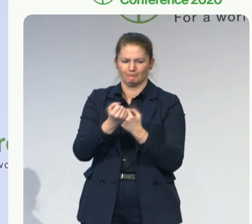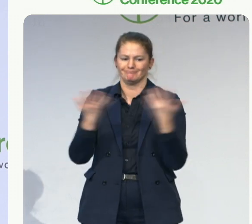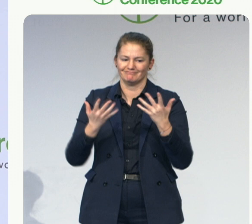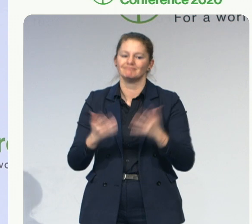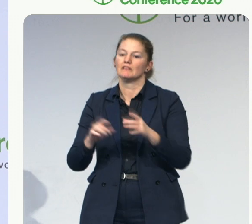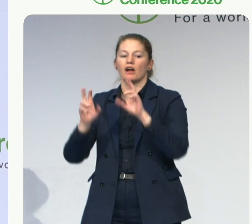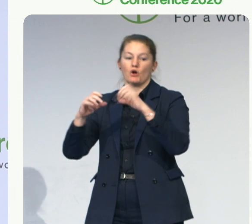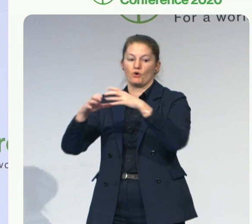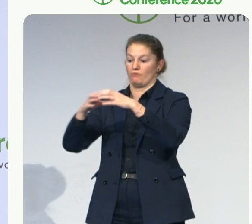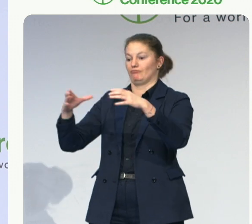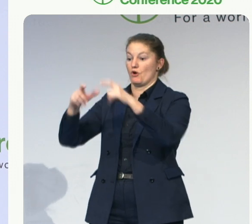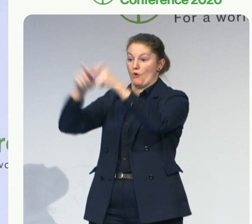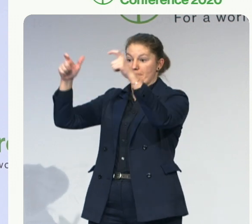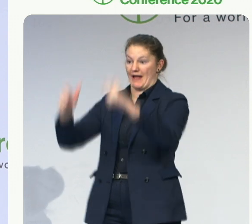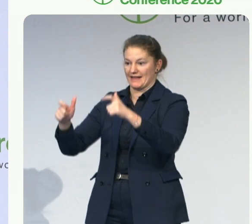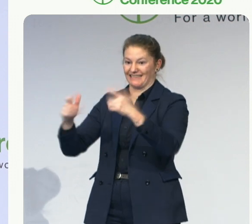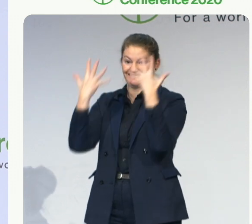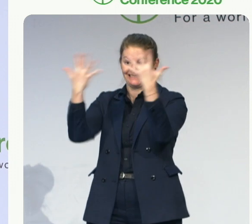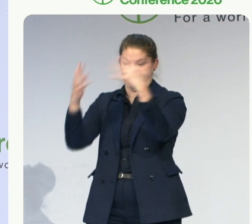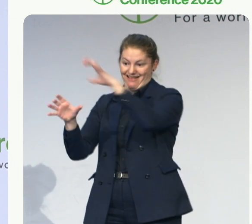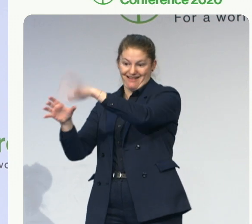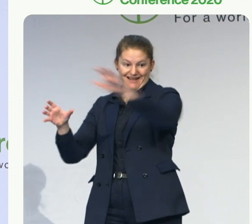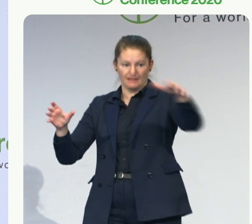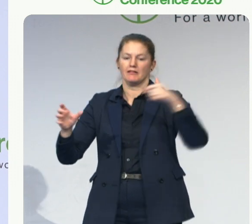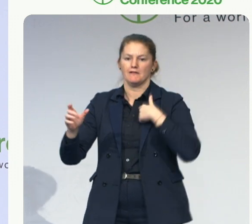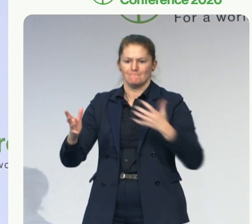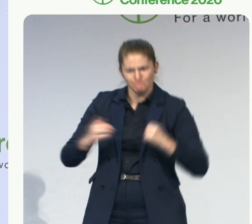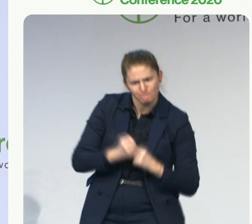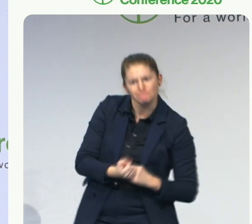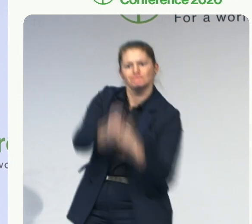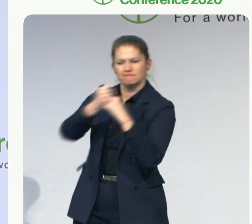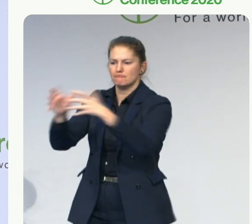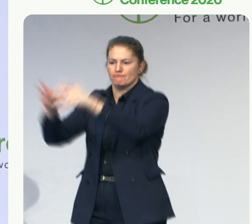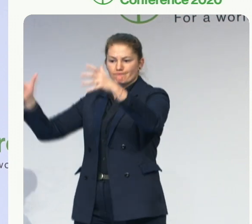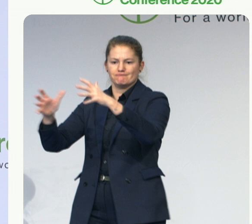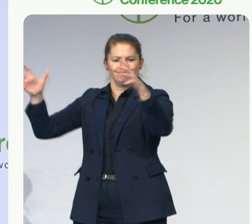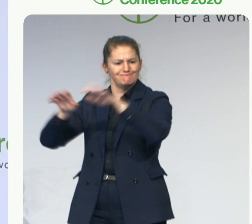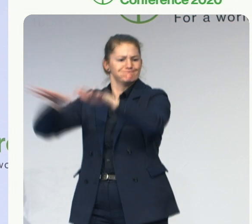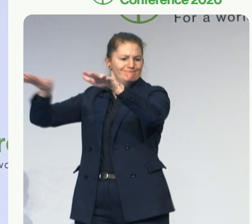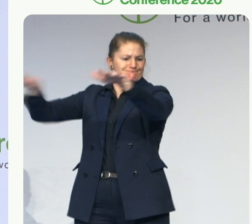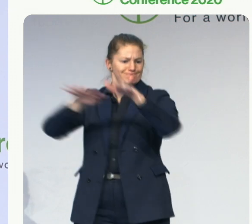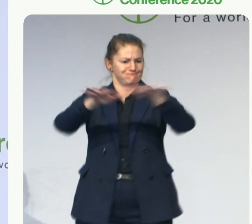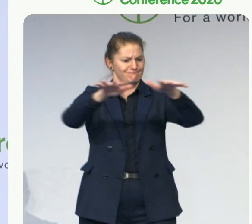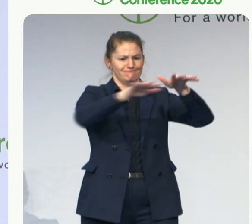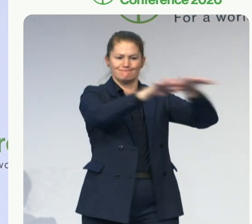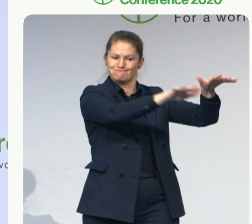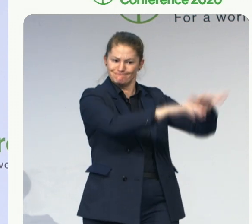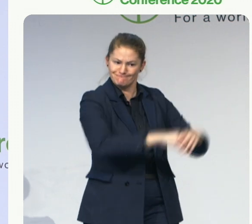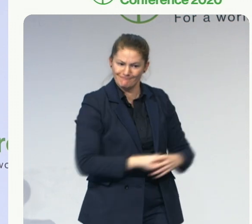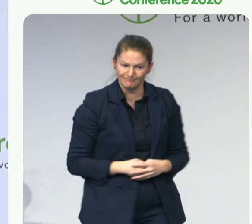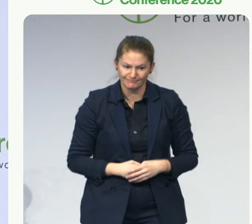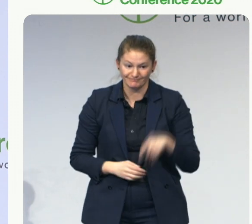the most important meeting points for our community of innovators,